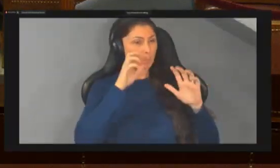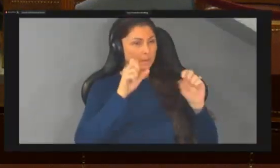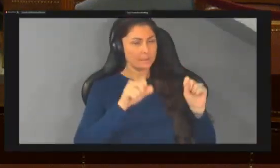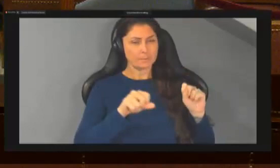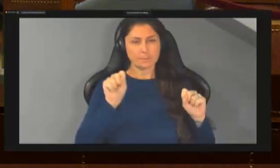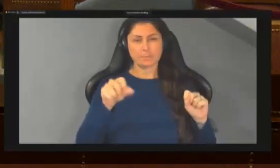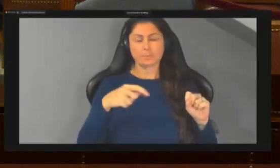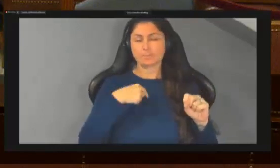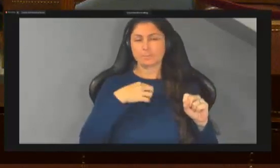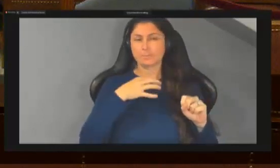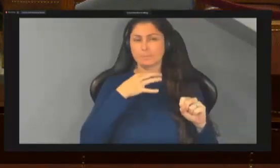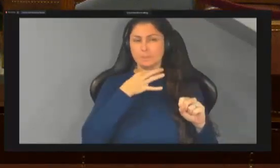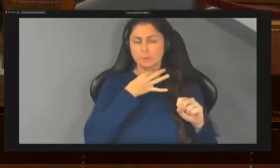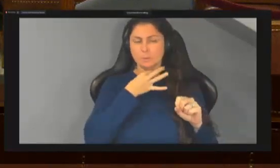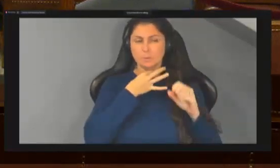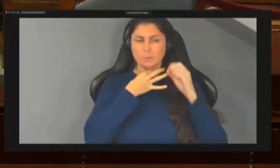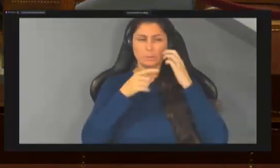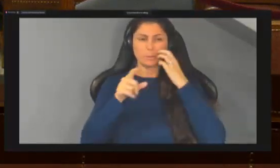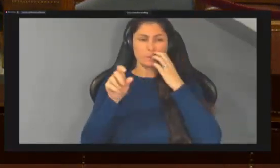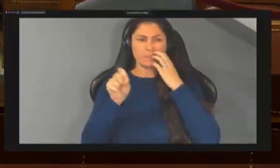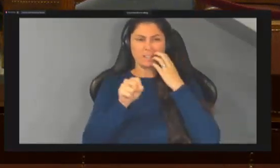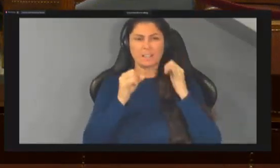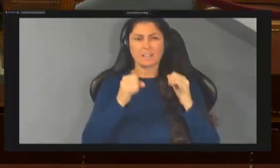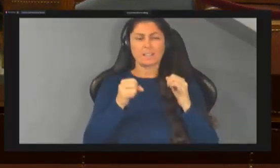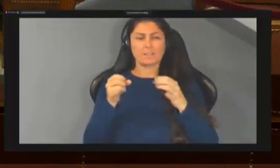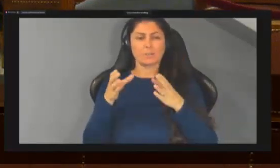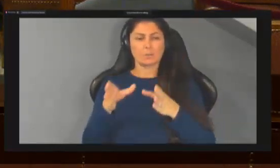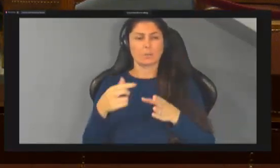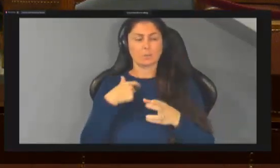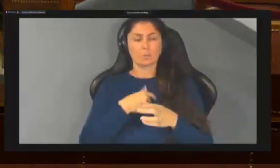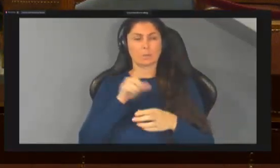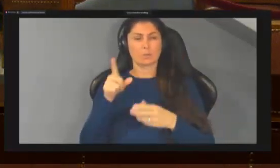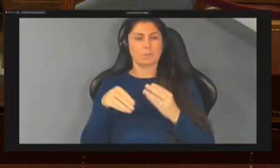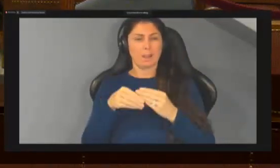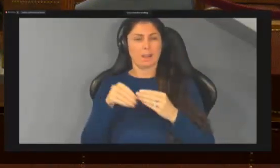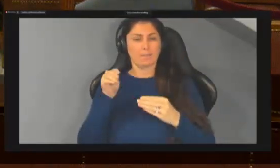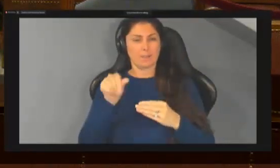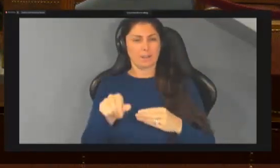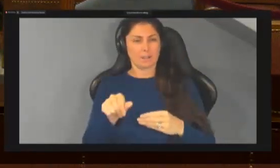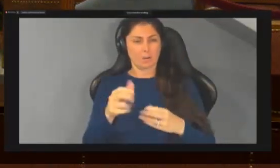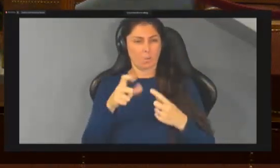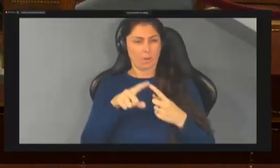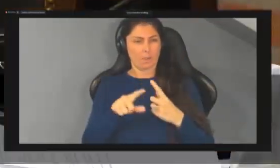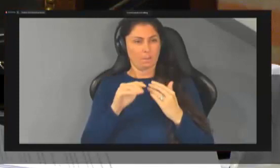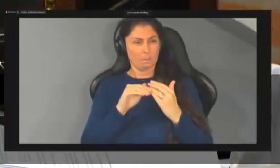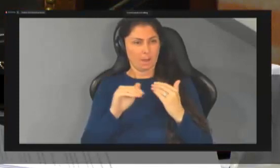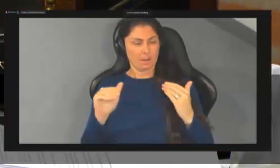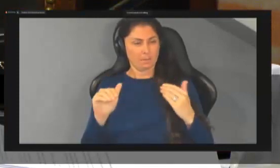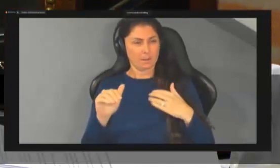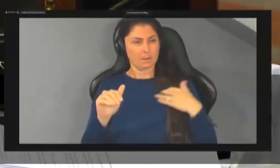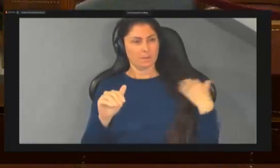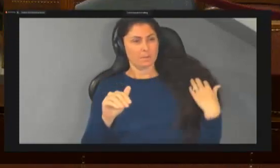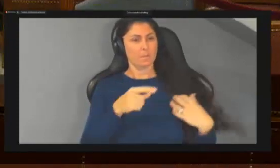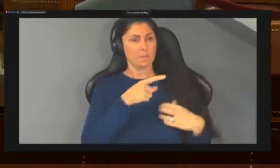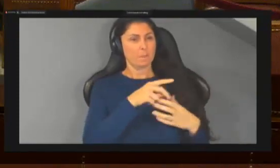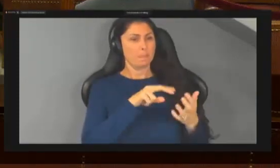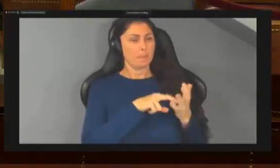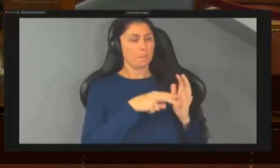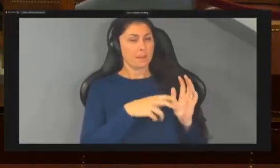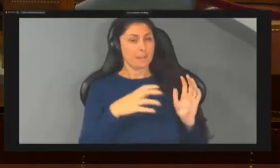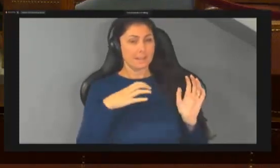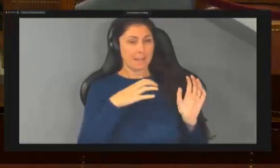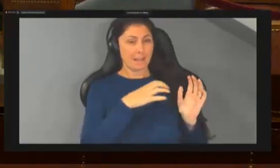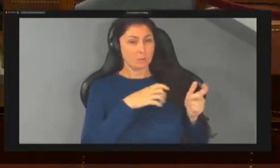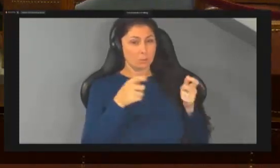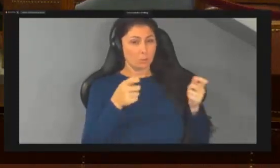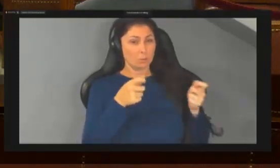us individual streets, if we just add funding and say this street we want them to pave, or that's the street we want them to do? Council controls the